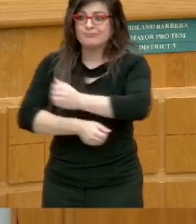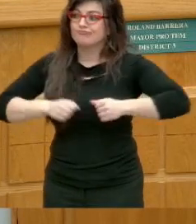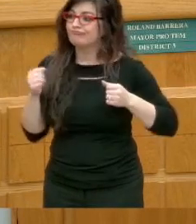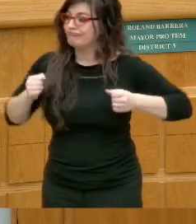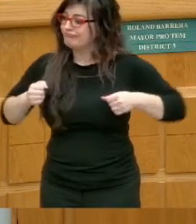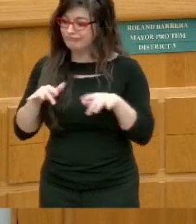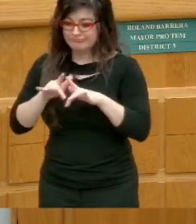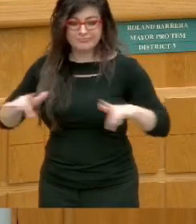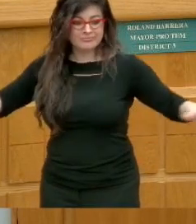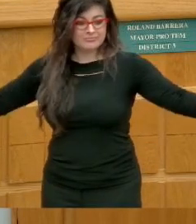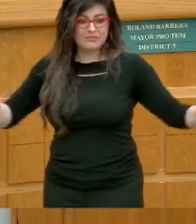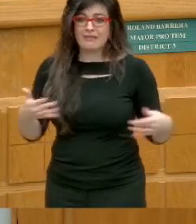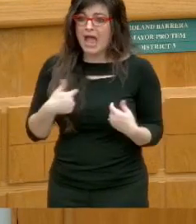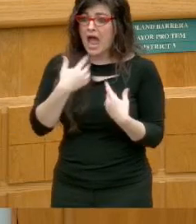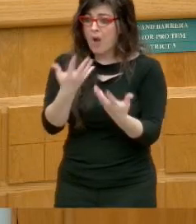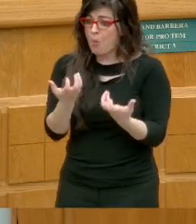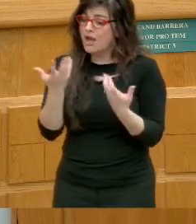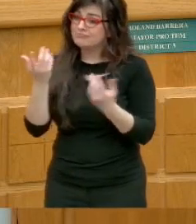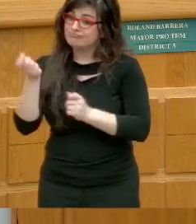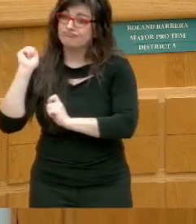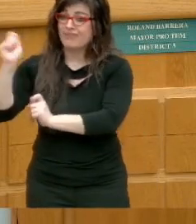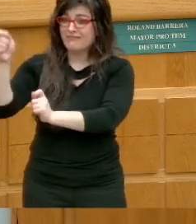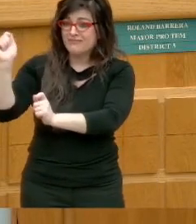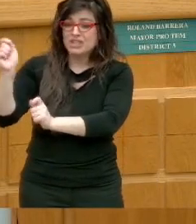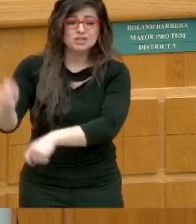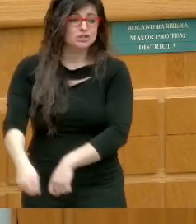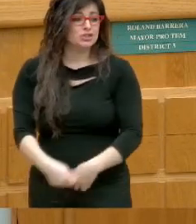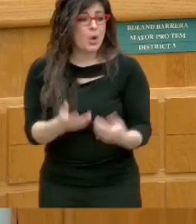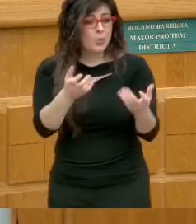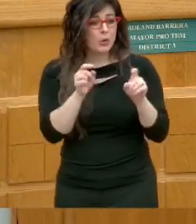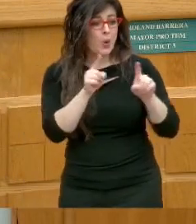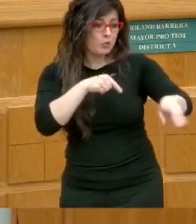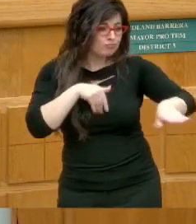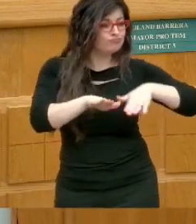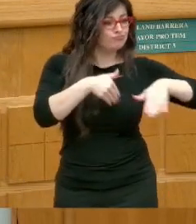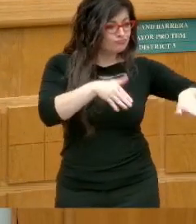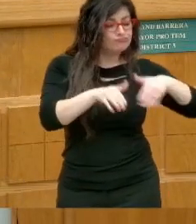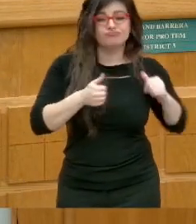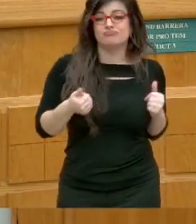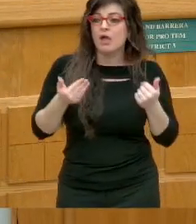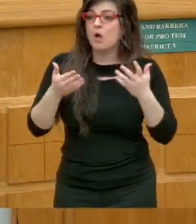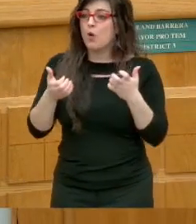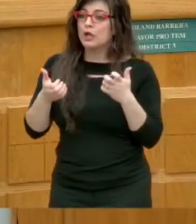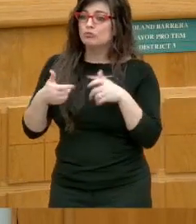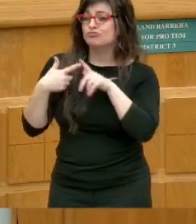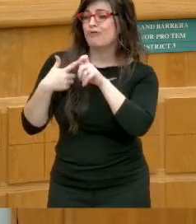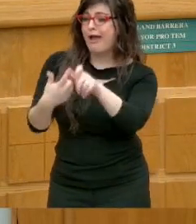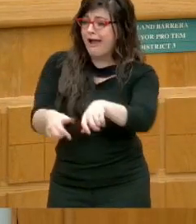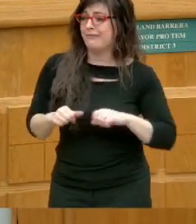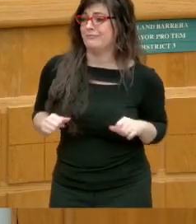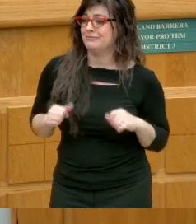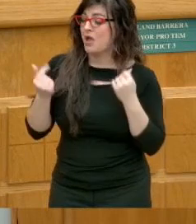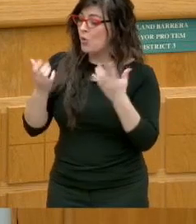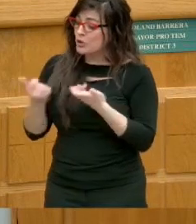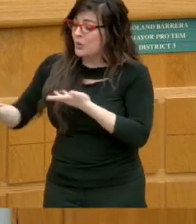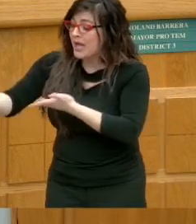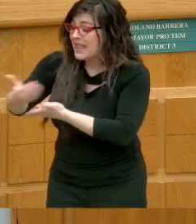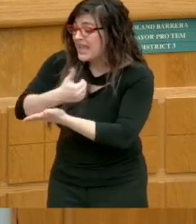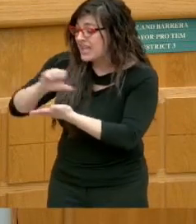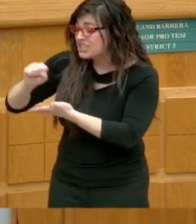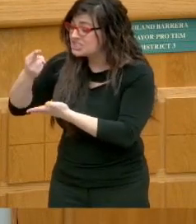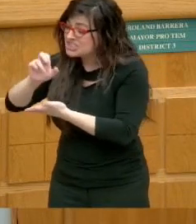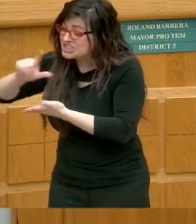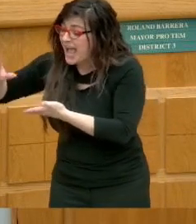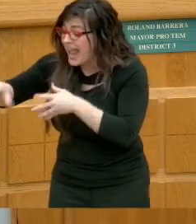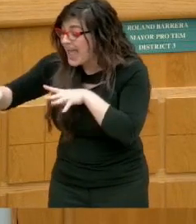everybody, I want you to jog, I want you to fish, I want you to surf, I want you to walk it, I want you to pick up shells with your children. But I don't see that I can